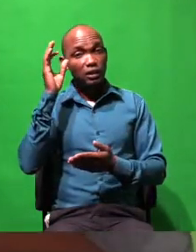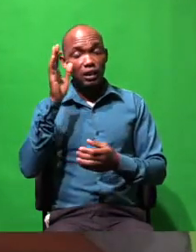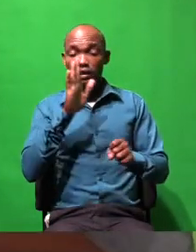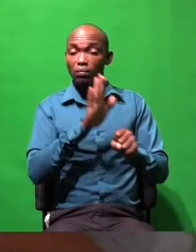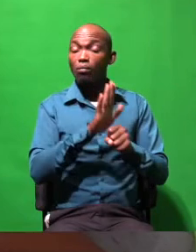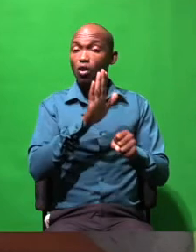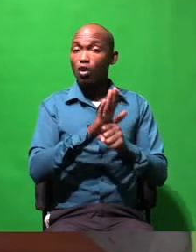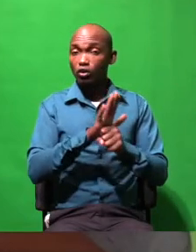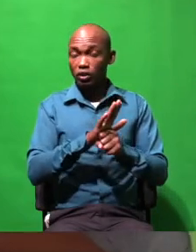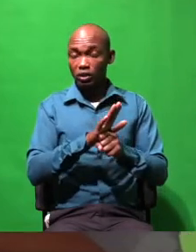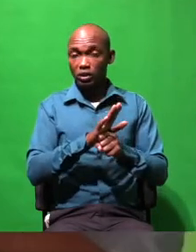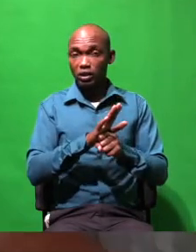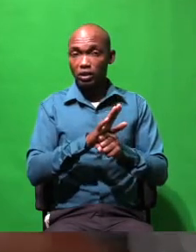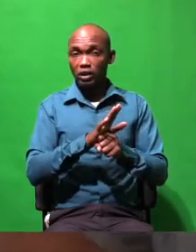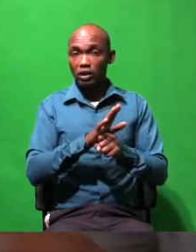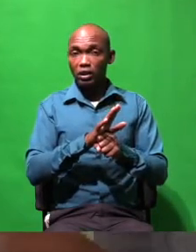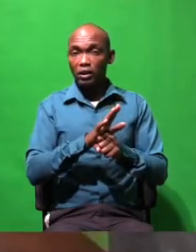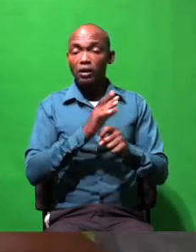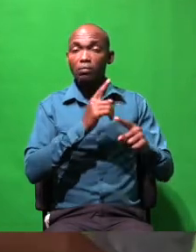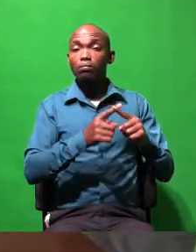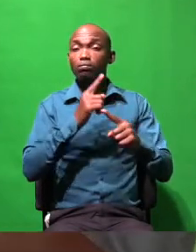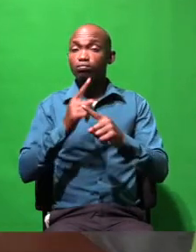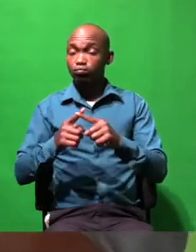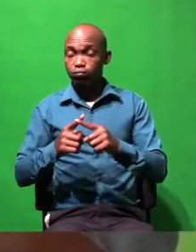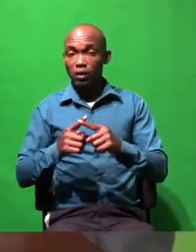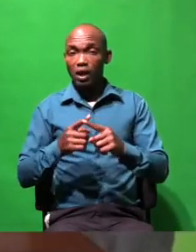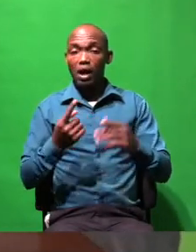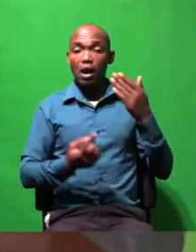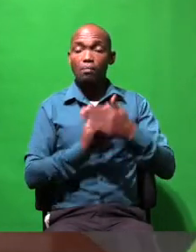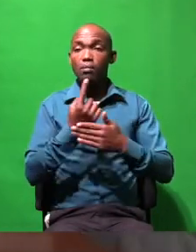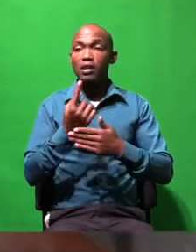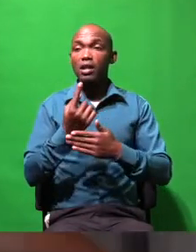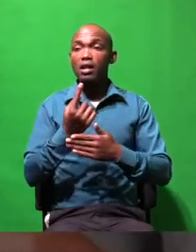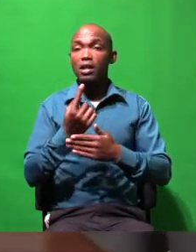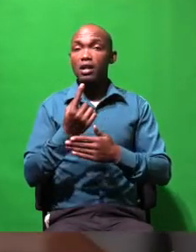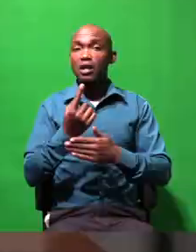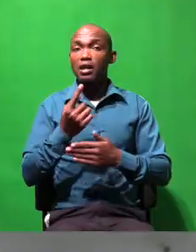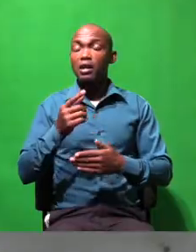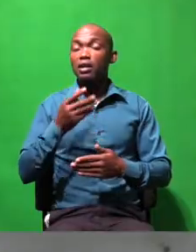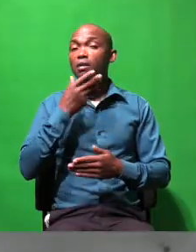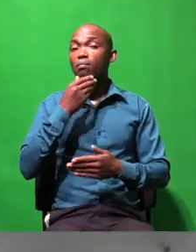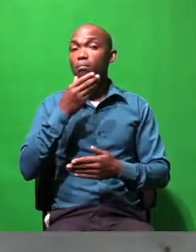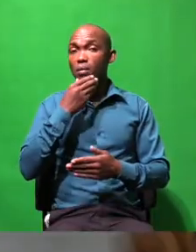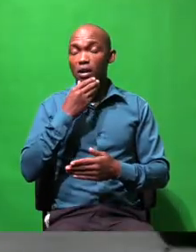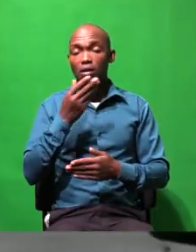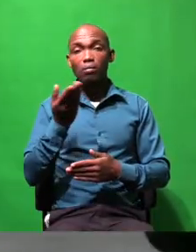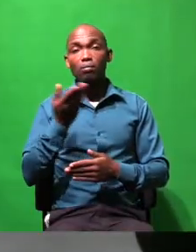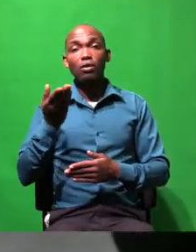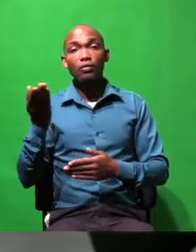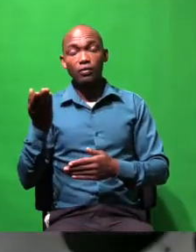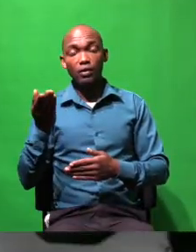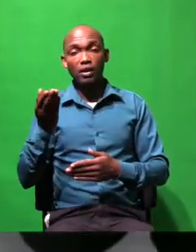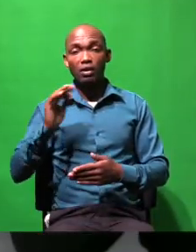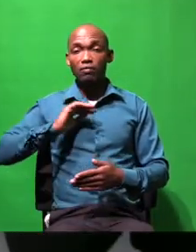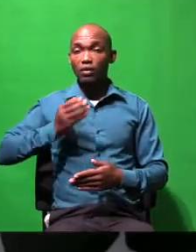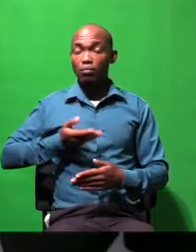mostly uncommon, appear in male rather than in female. Because only